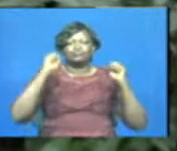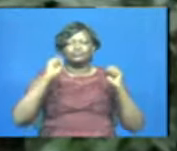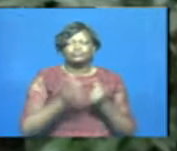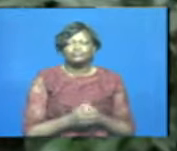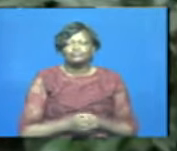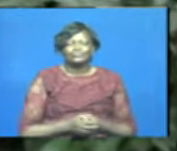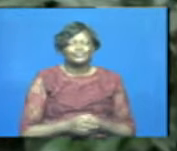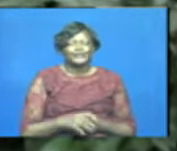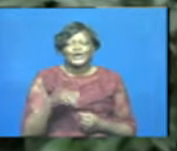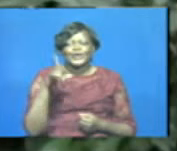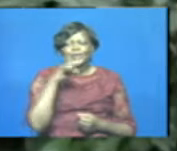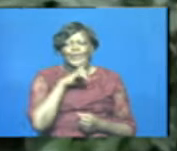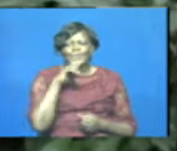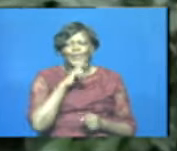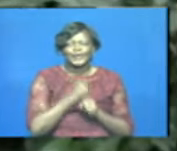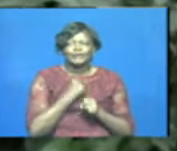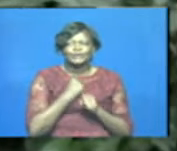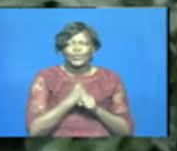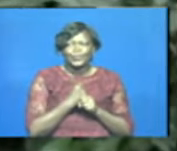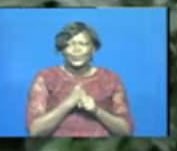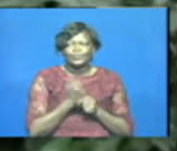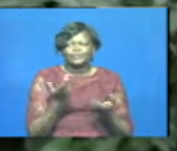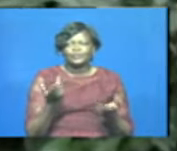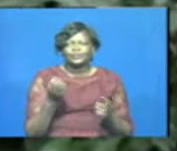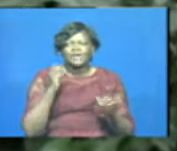job. It exposed me